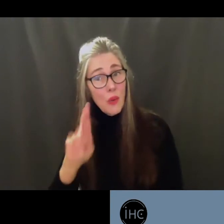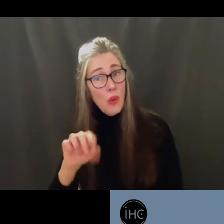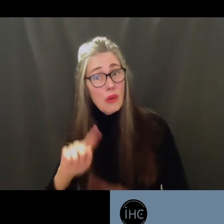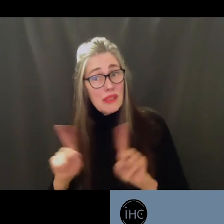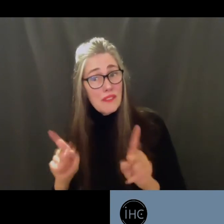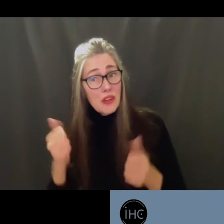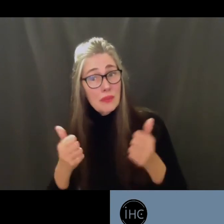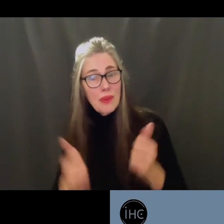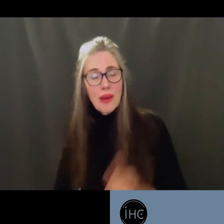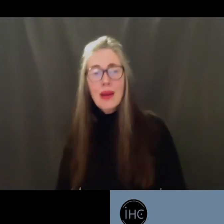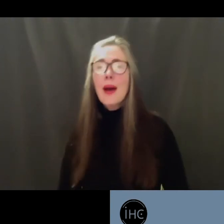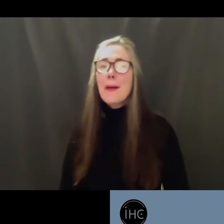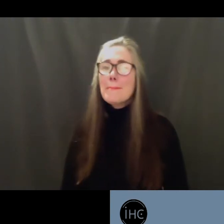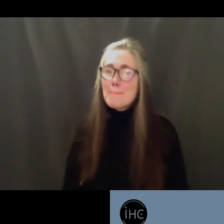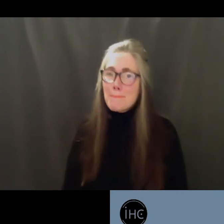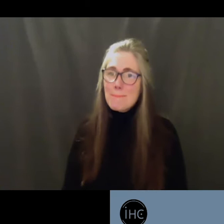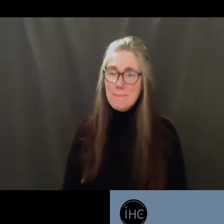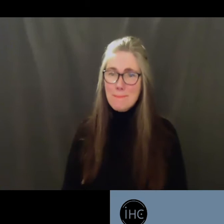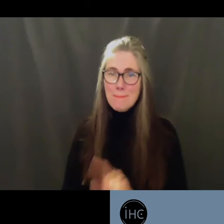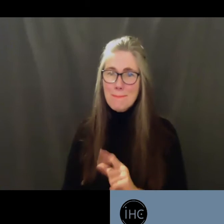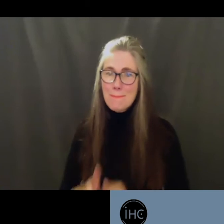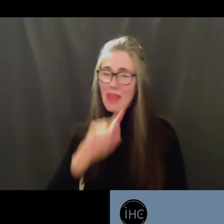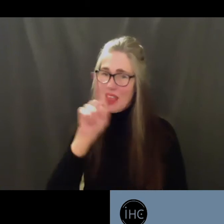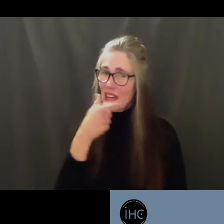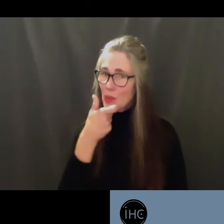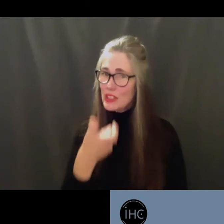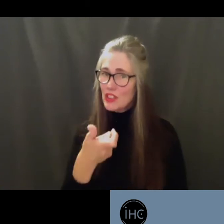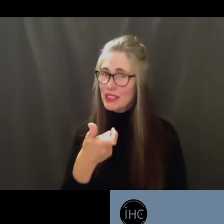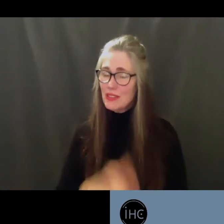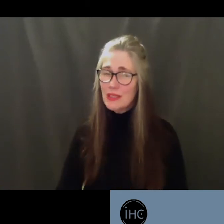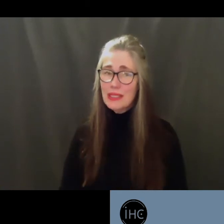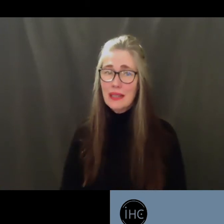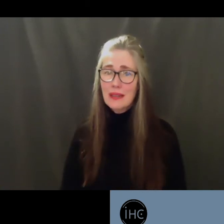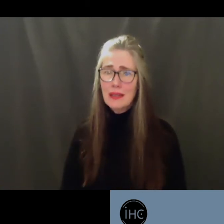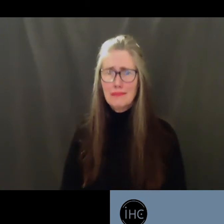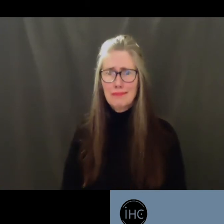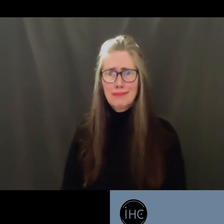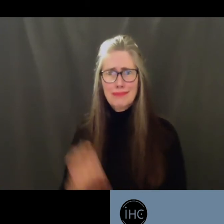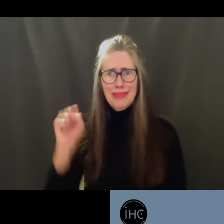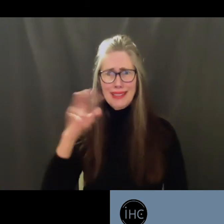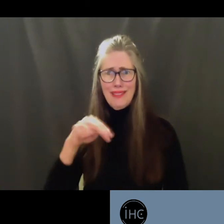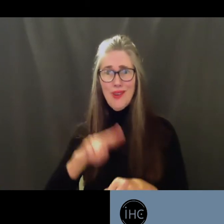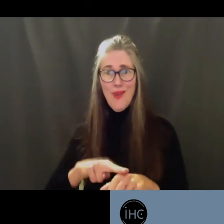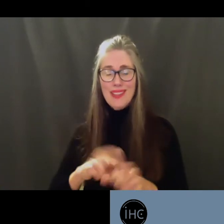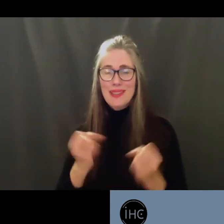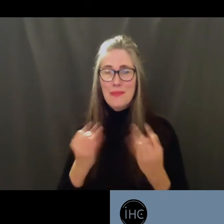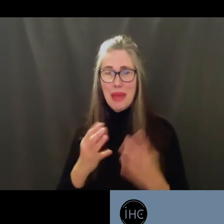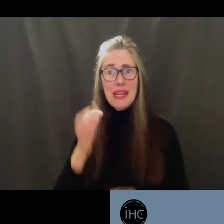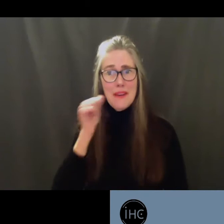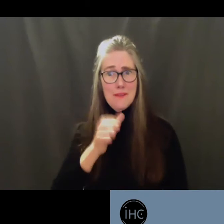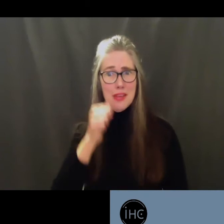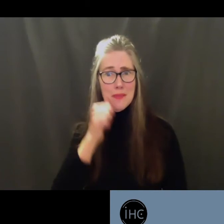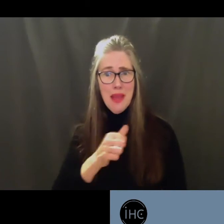Yeah, that's an interesting question. And so, of course, there have been a lot of female tyrants in